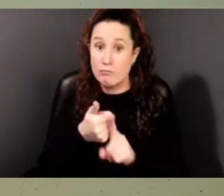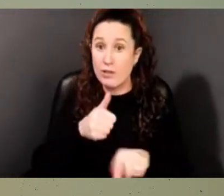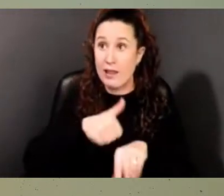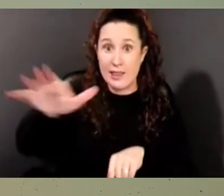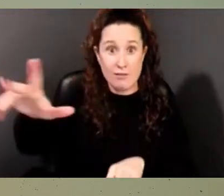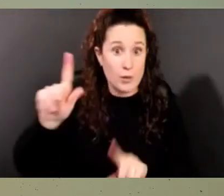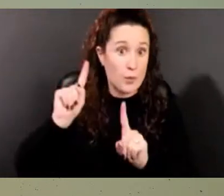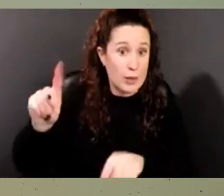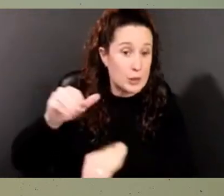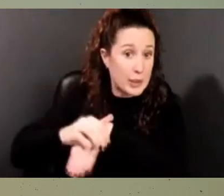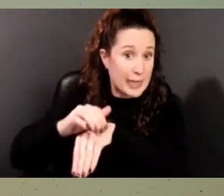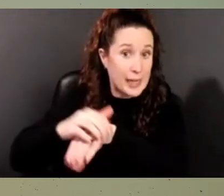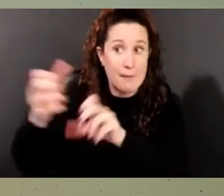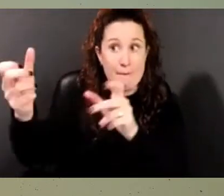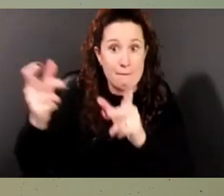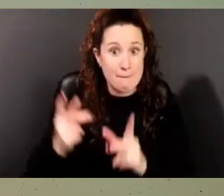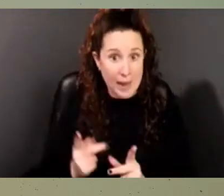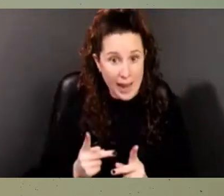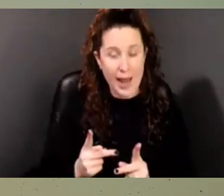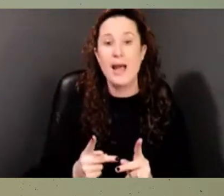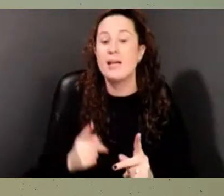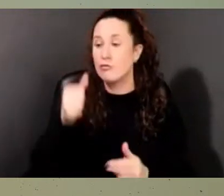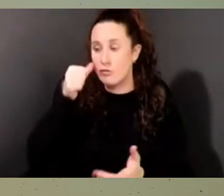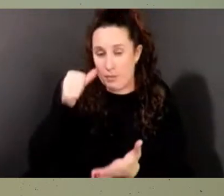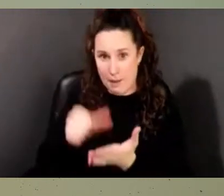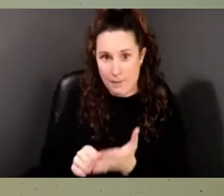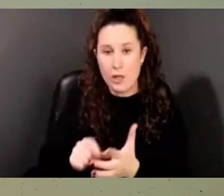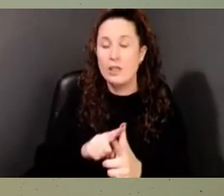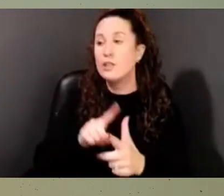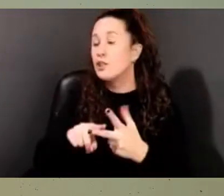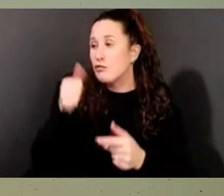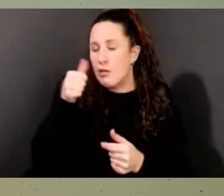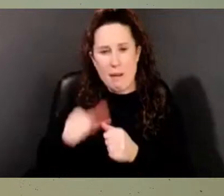also shared that Samuel Dickinson's death was so sudden